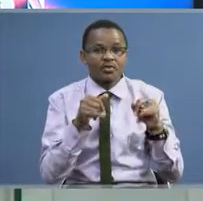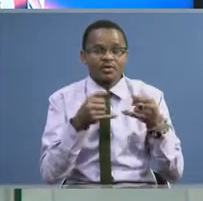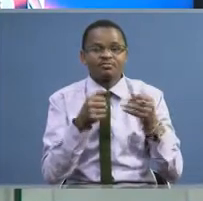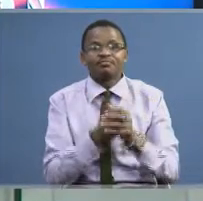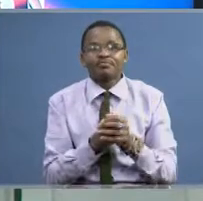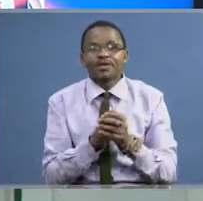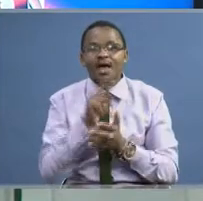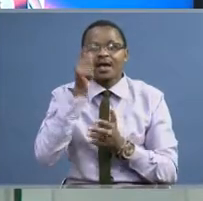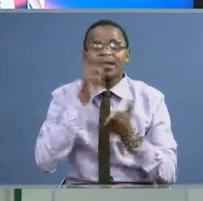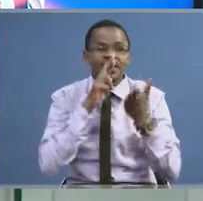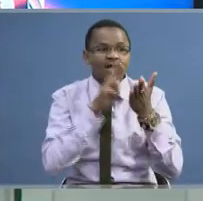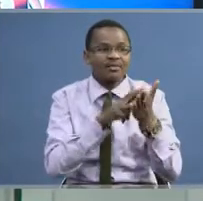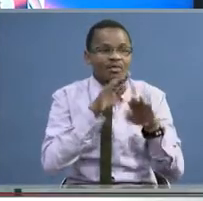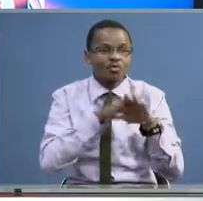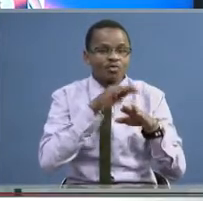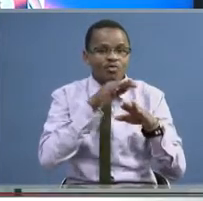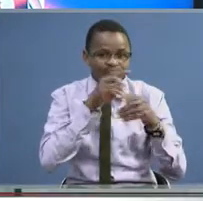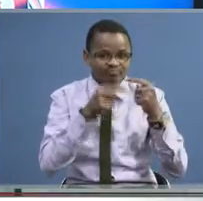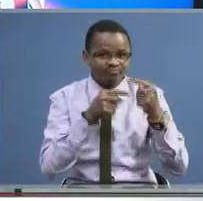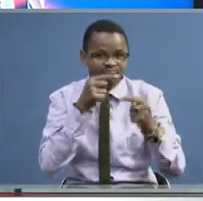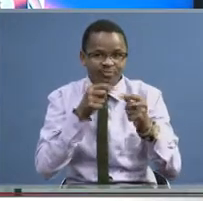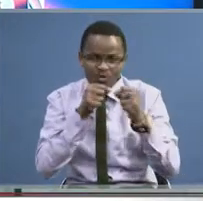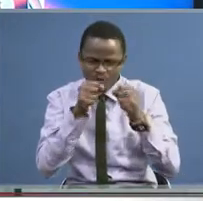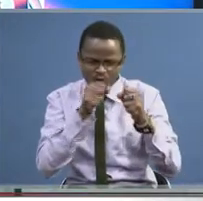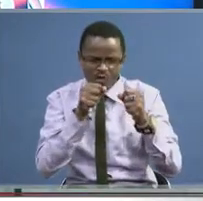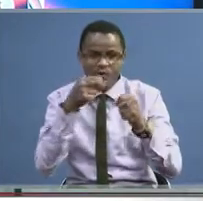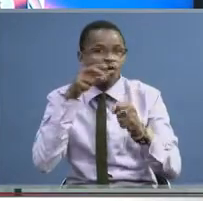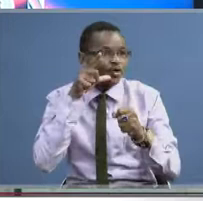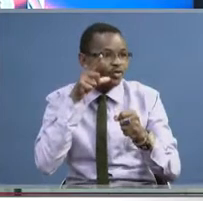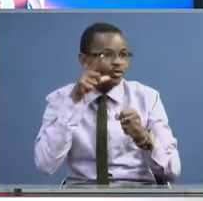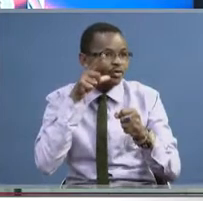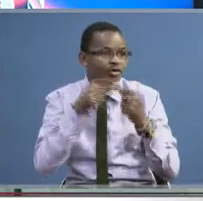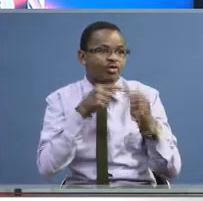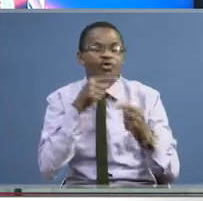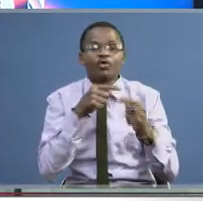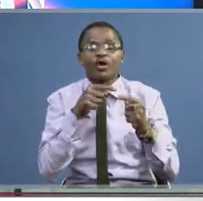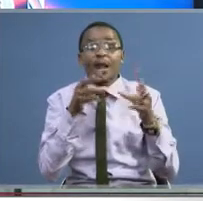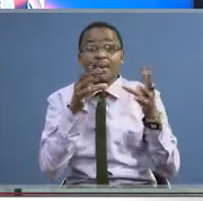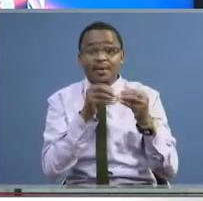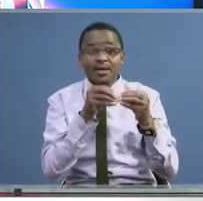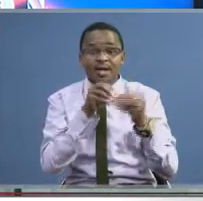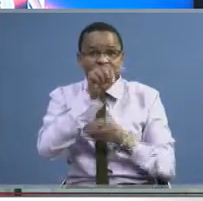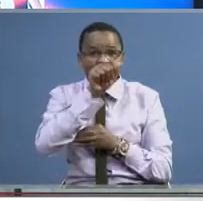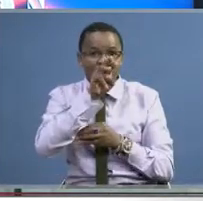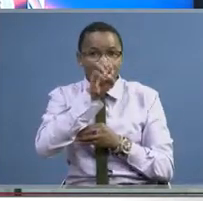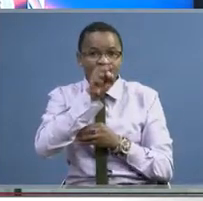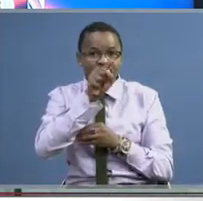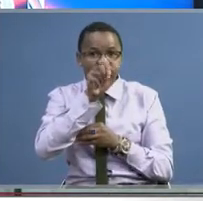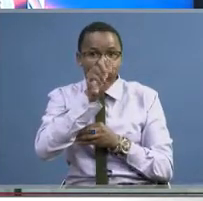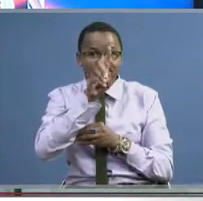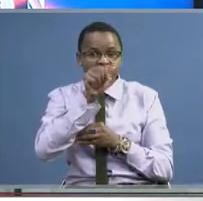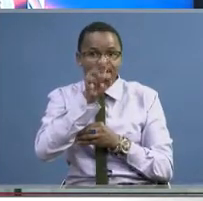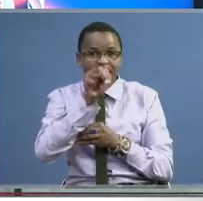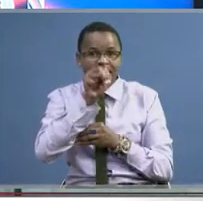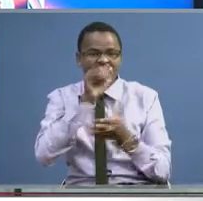broadcast. Now, Kenya reported good progress in the war against HIV and AIDS at the ongoing summit in Amsterdam Wednesday, even as